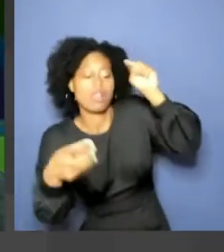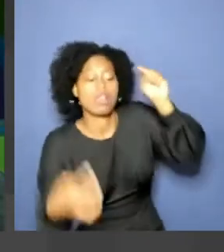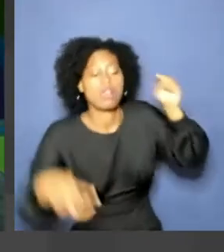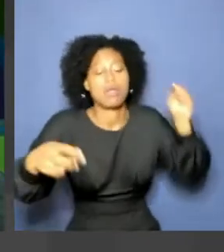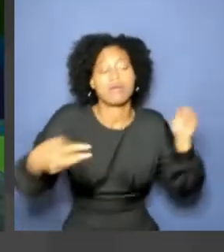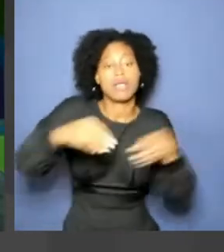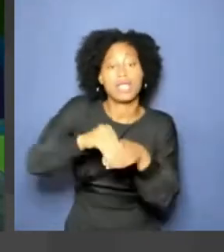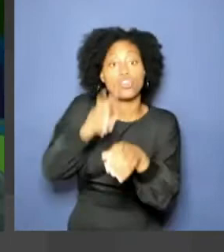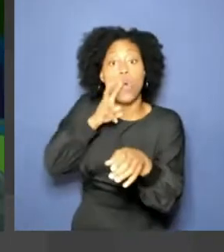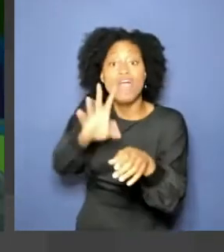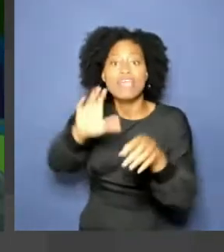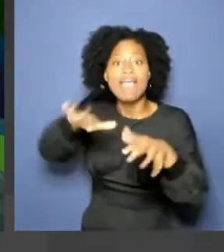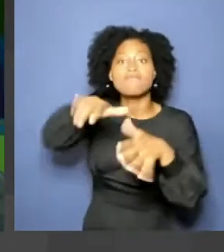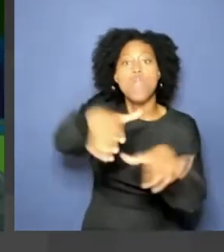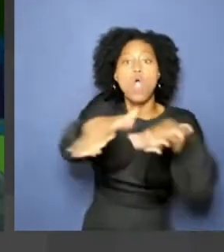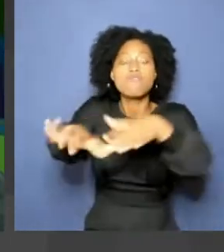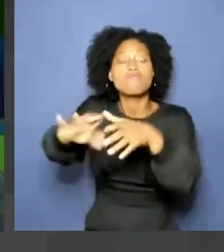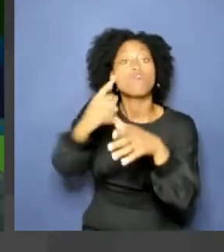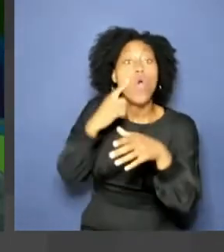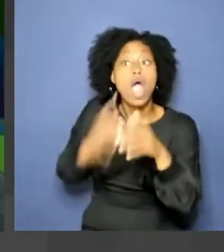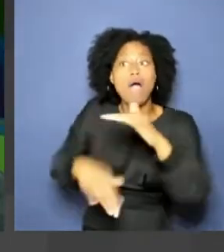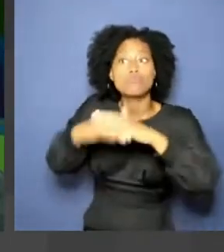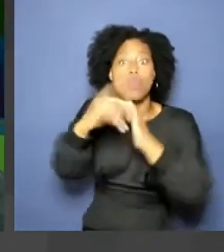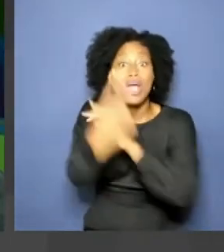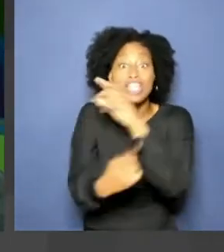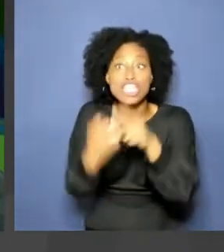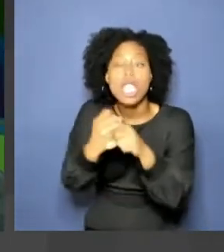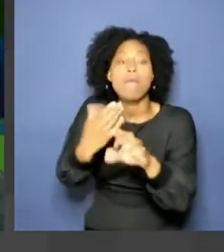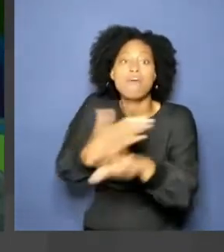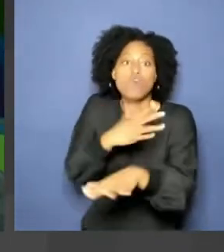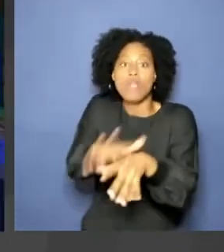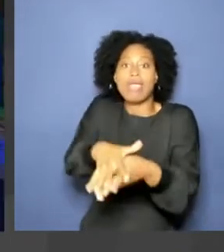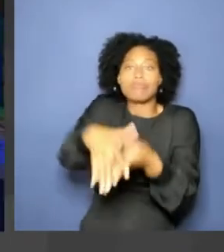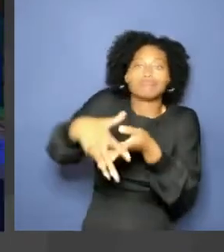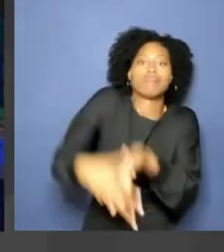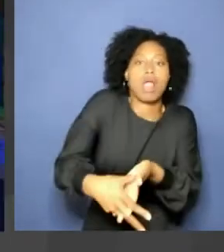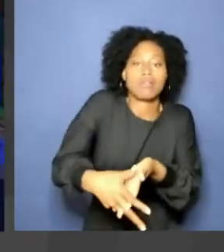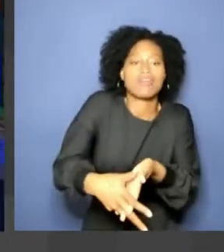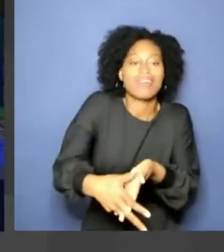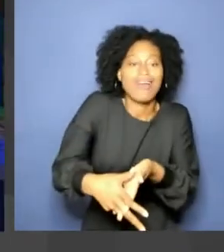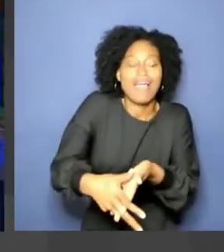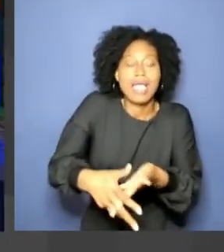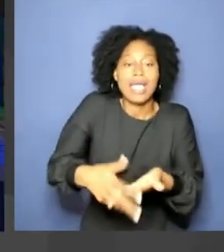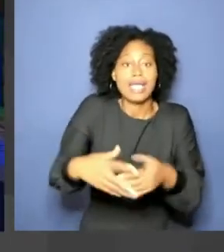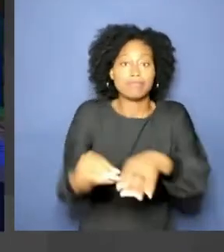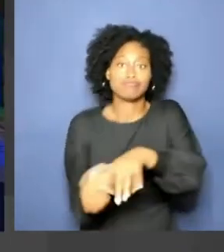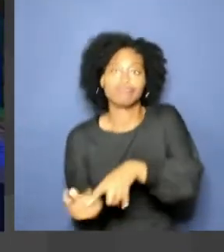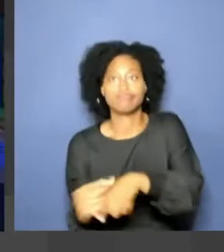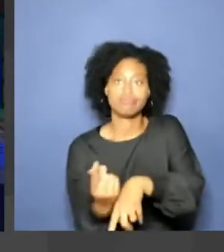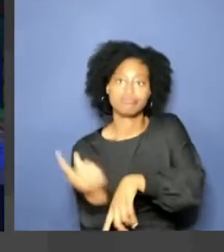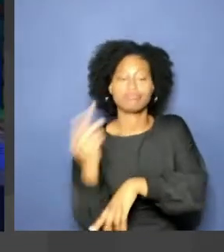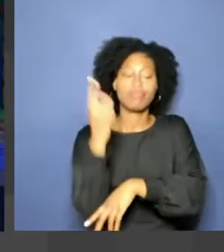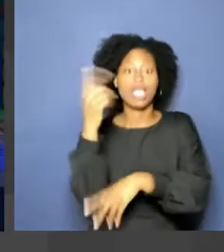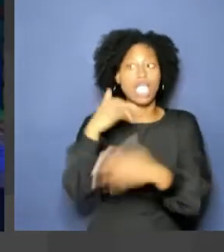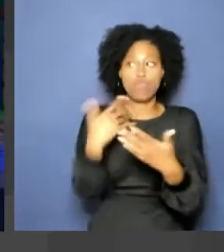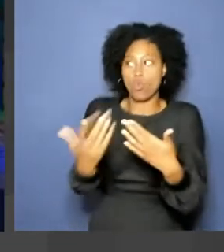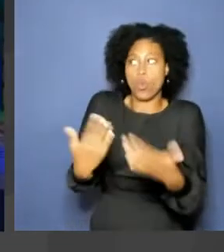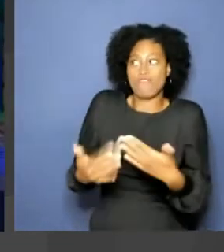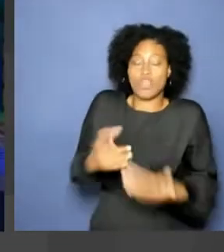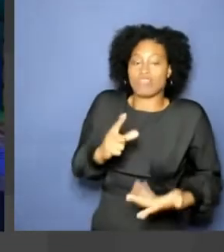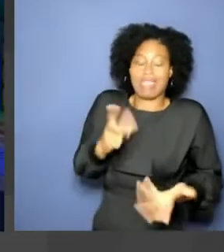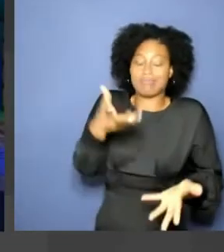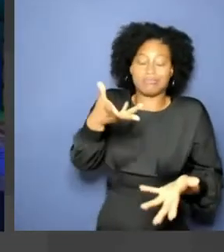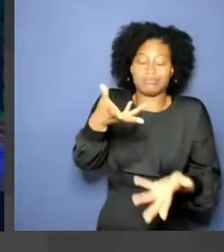year before they plant themselves in the like water, underneath the water or on land, wherever they happen to land. And mangrove